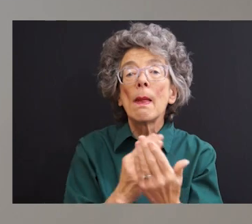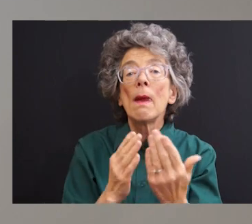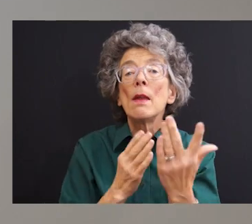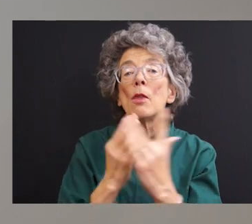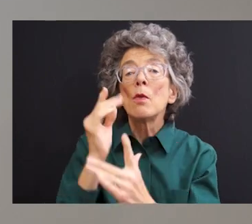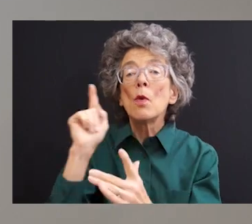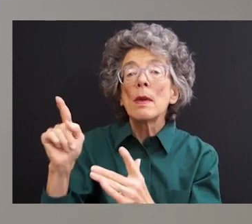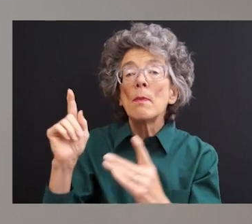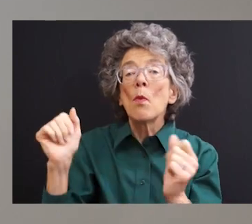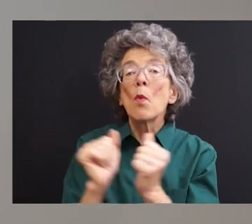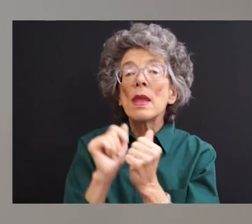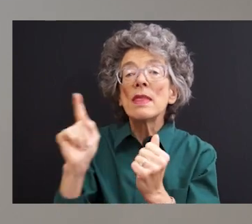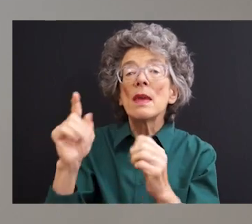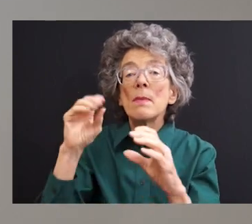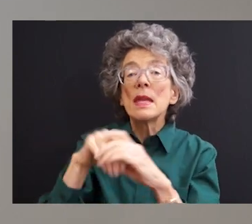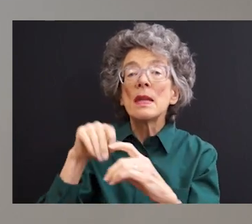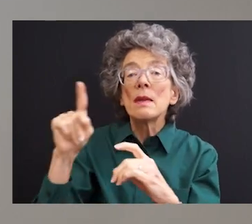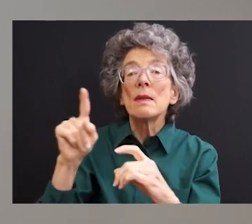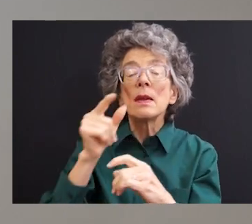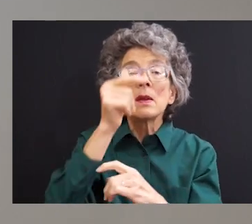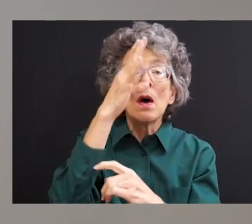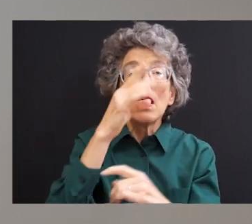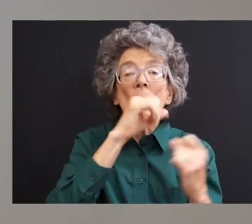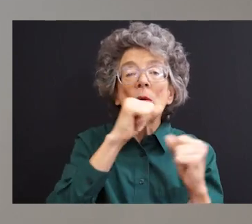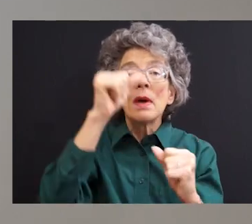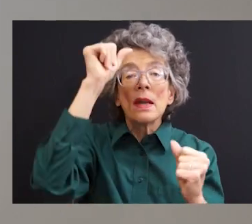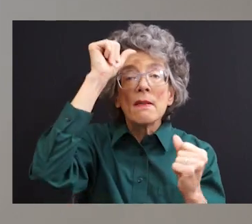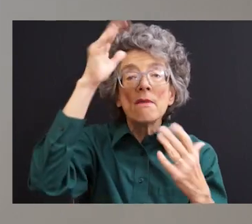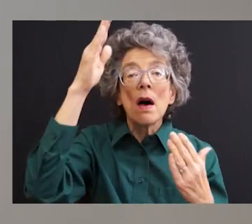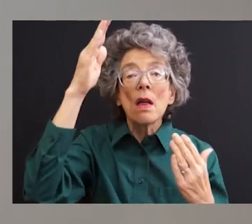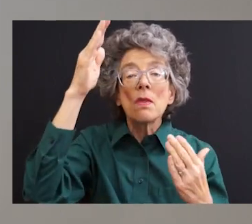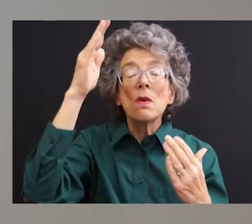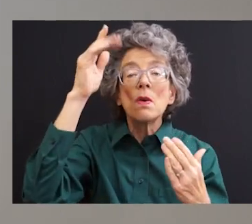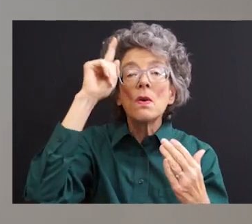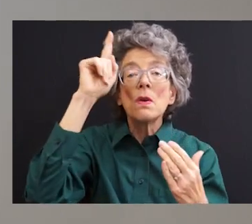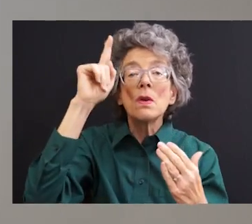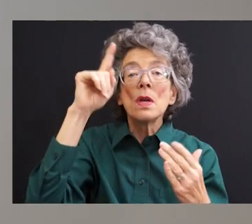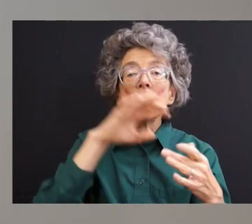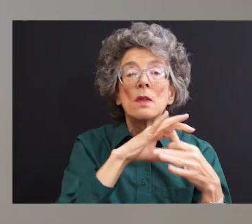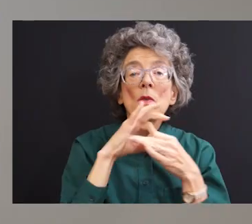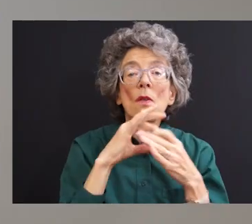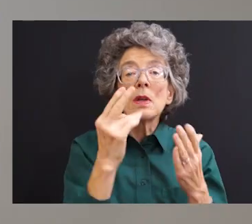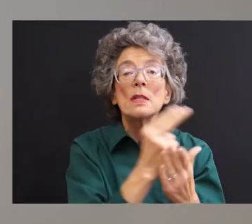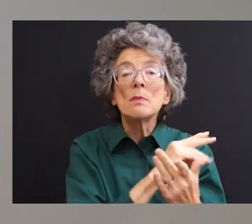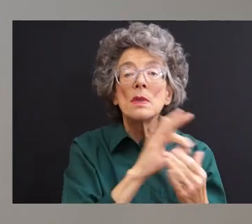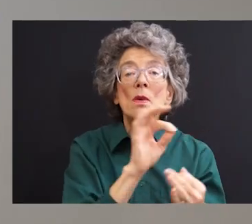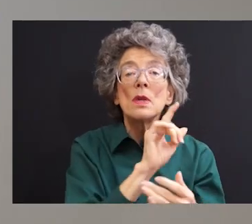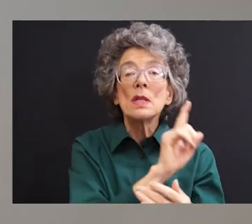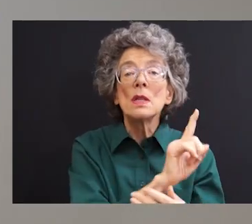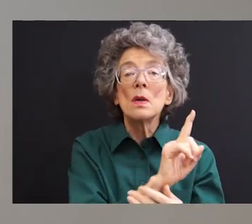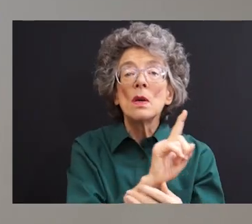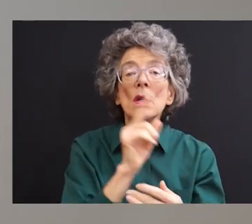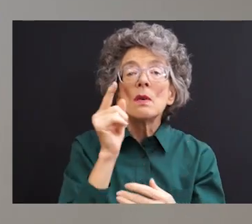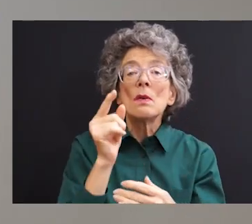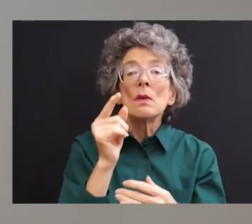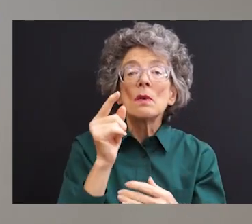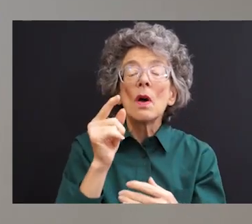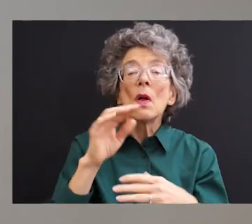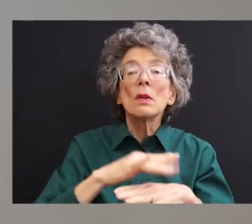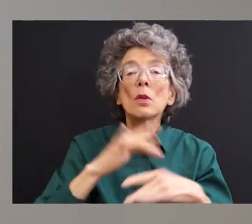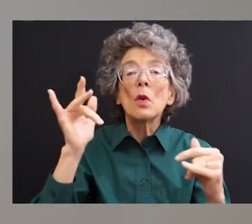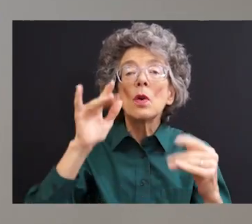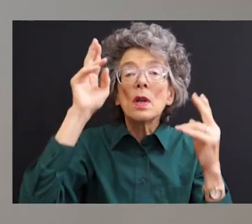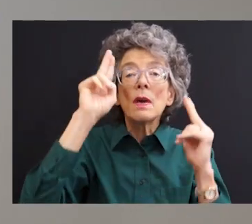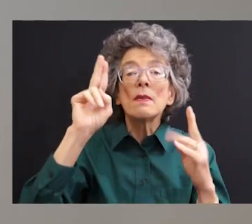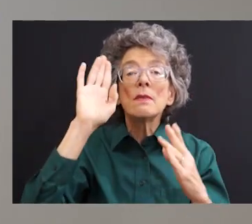Through him and with him and in him, O God, almighty Father, in the unity of the Holy Spirit, all glory